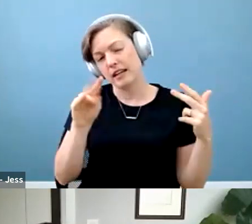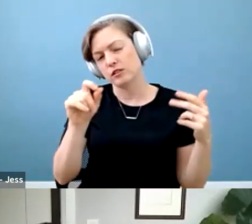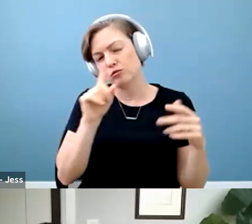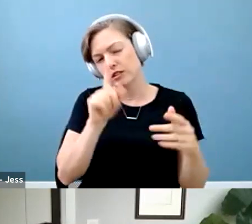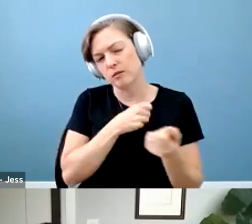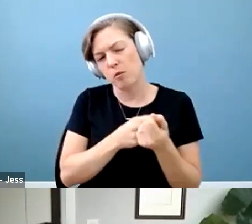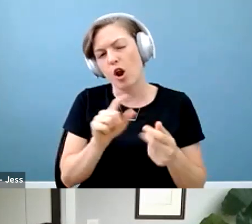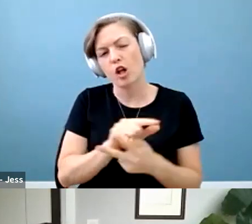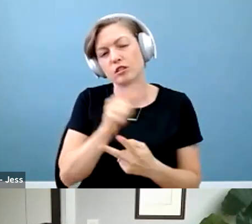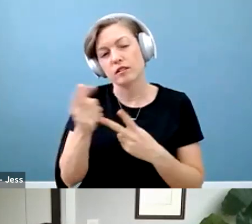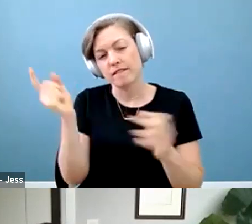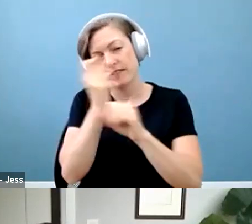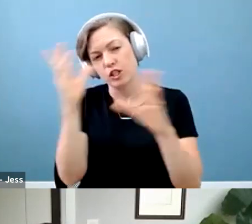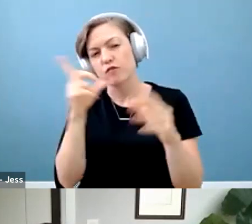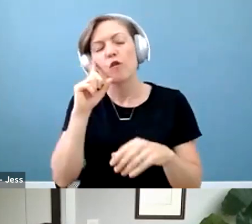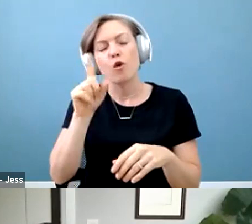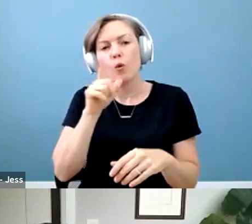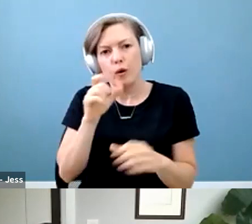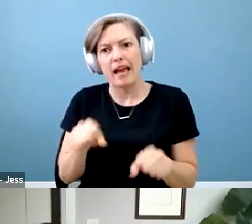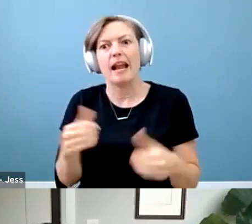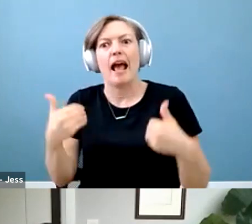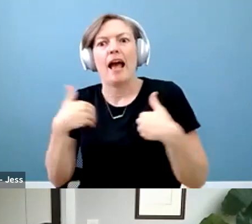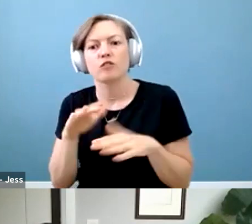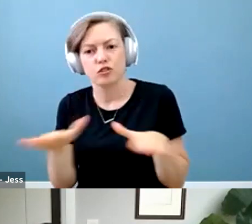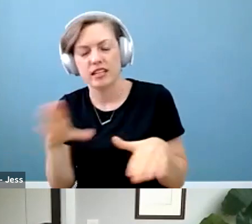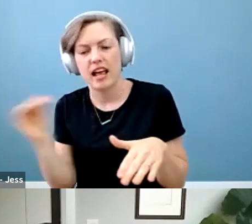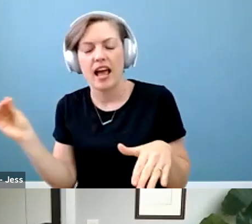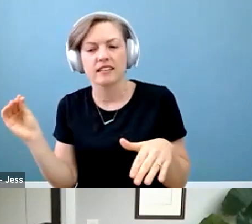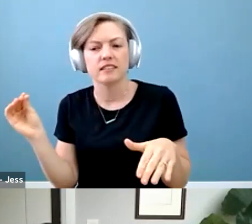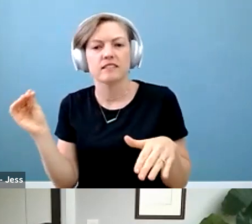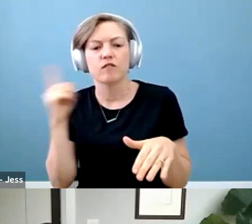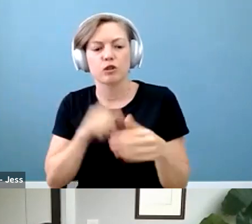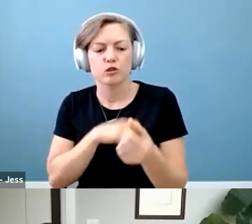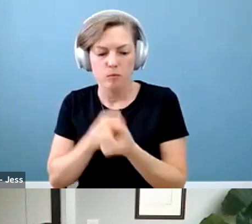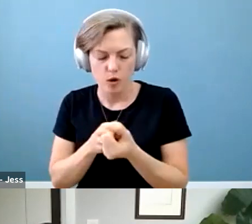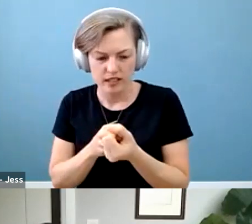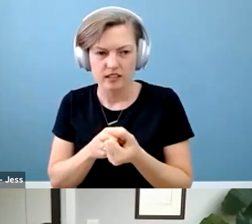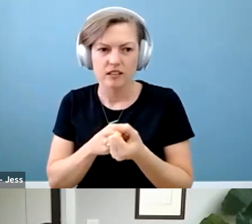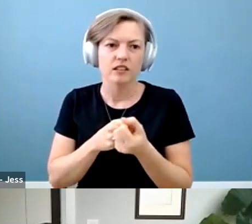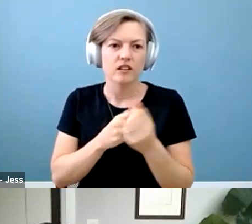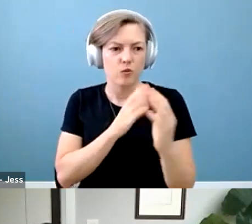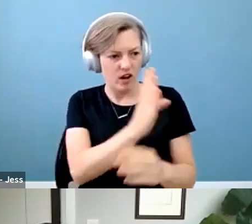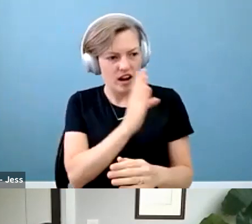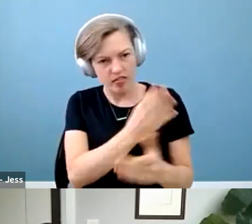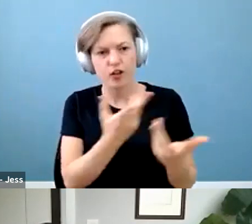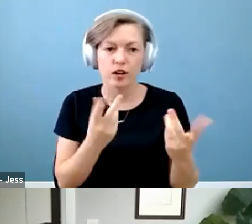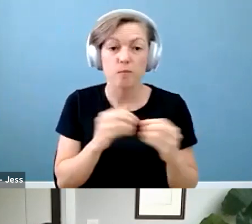an alternative vision for who can have children and for supporting one another more